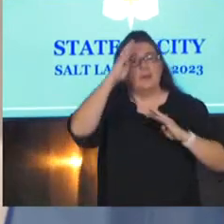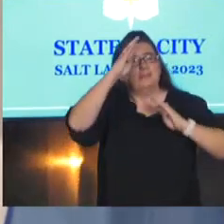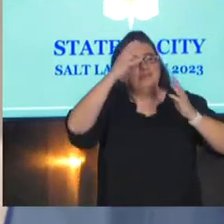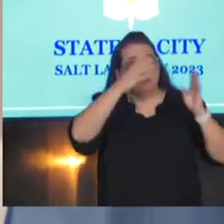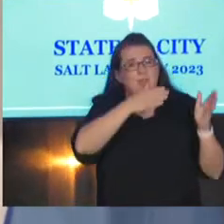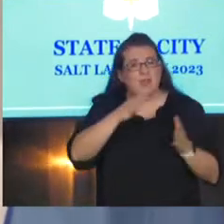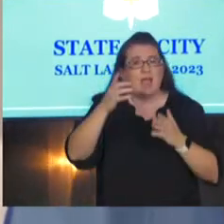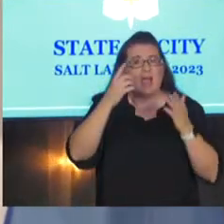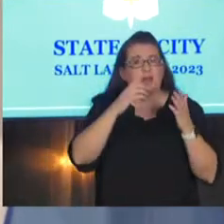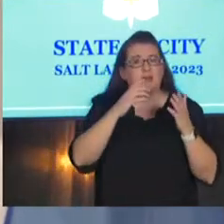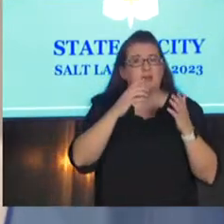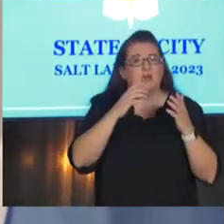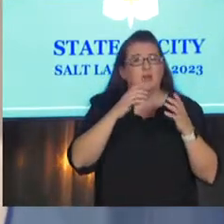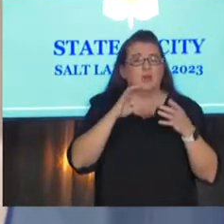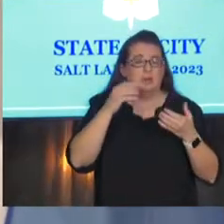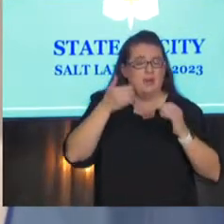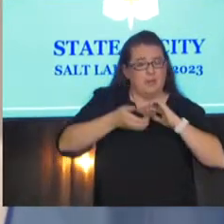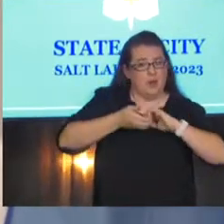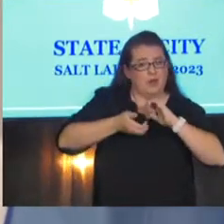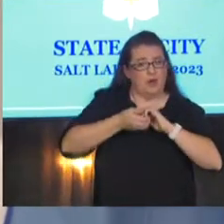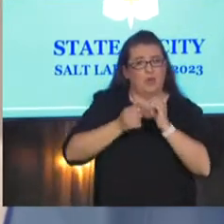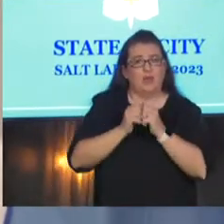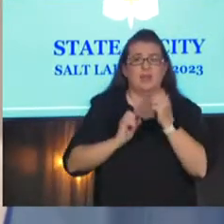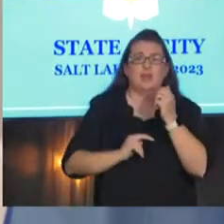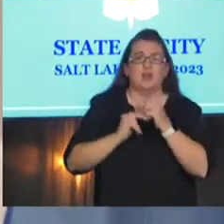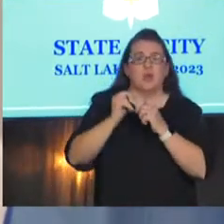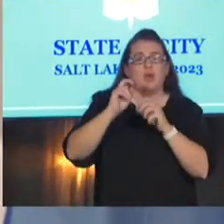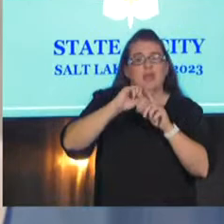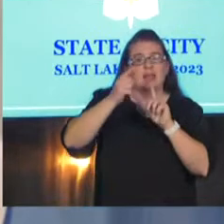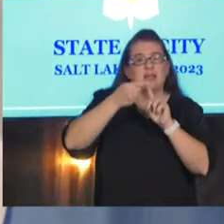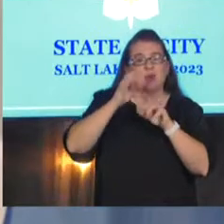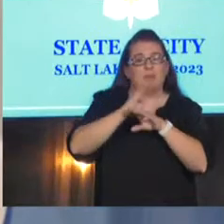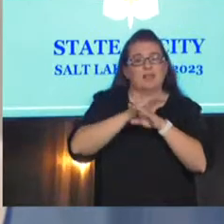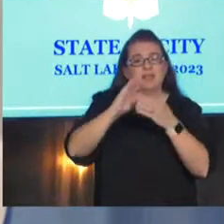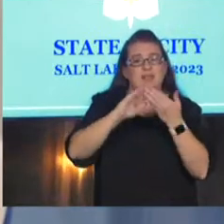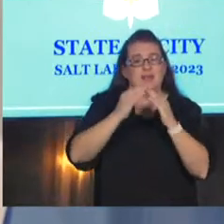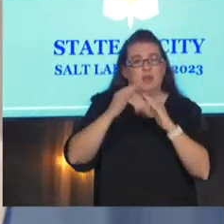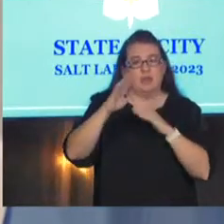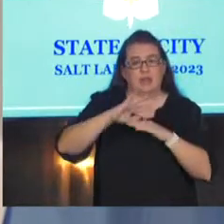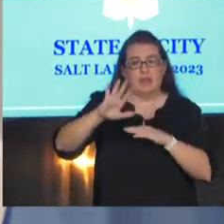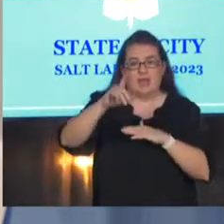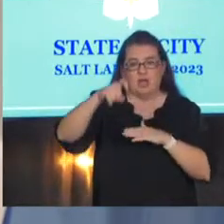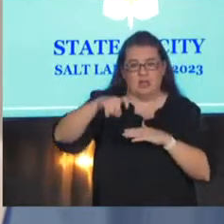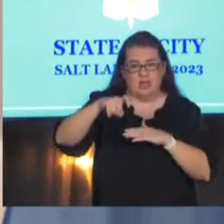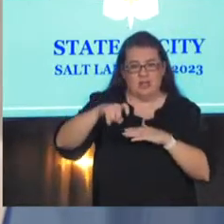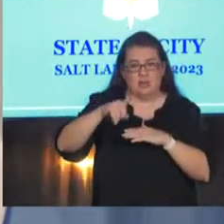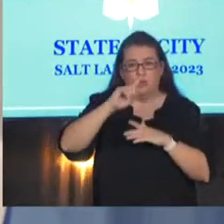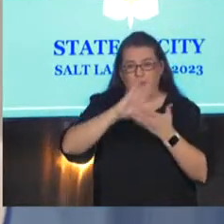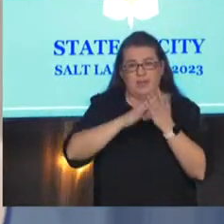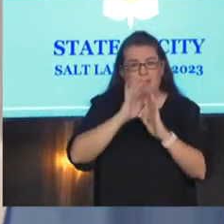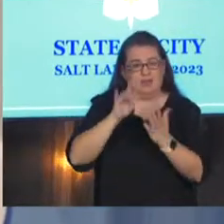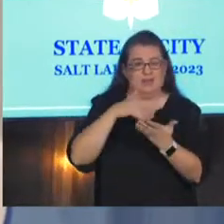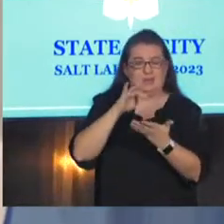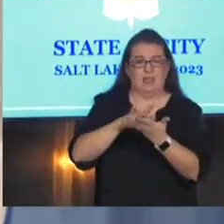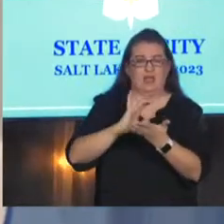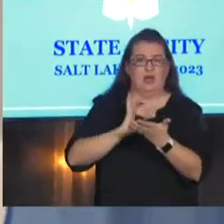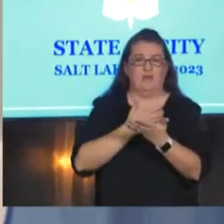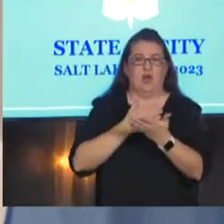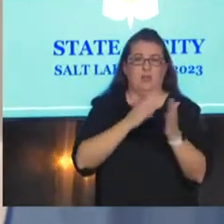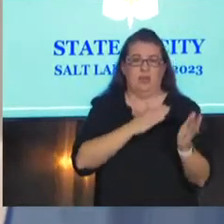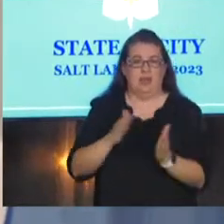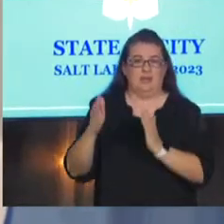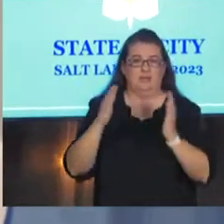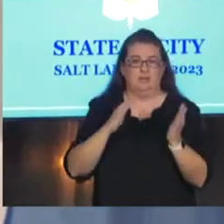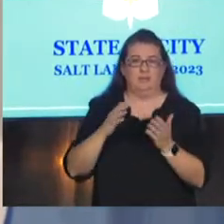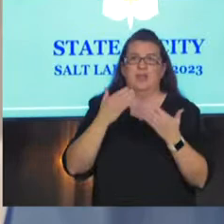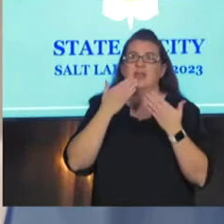North Temple business community, placing the community's needs at the center of the development. Thank you to our city council